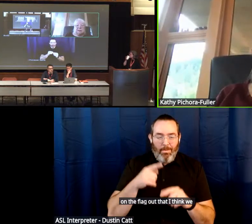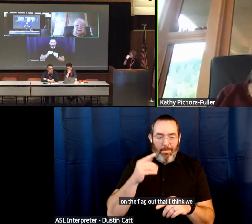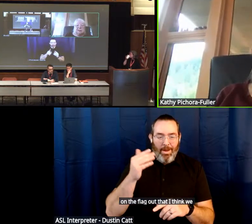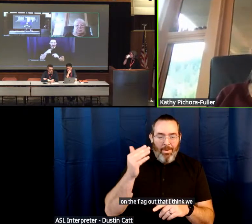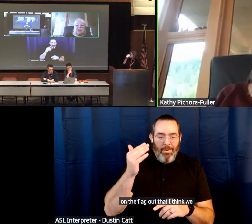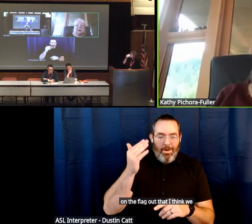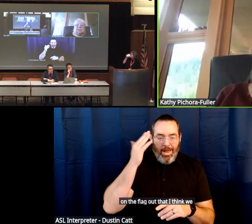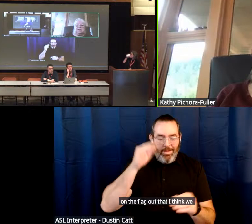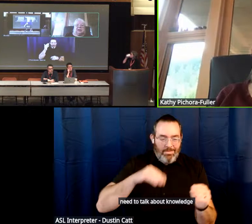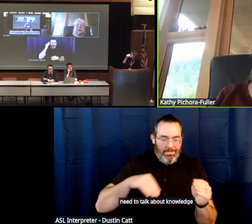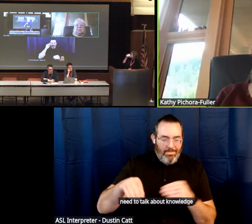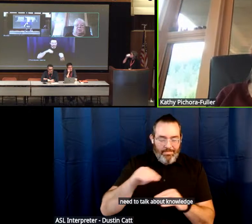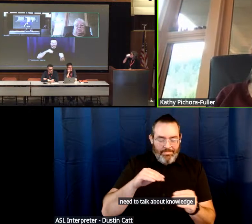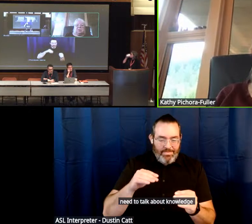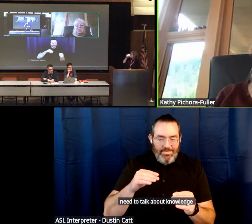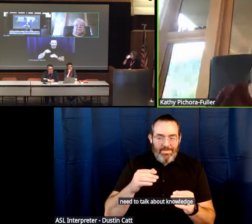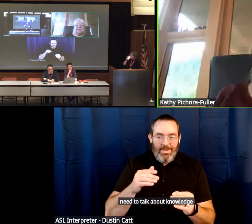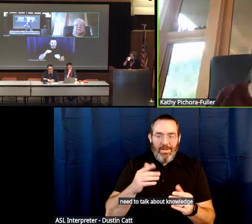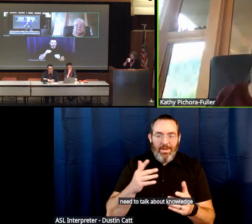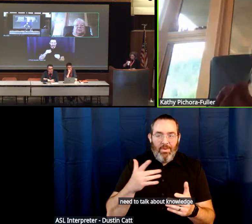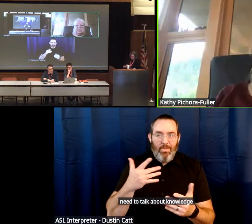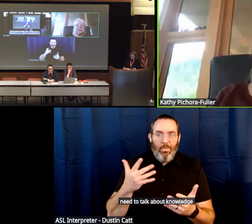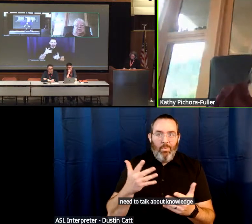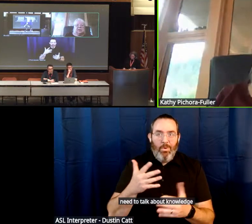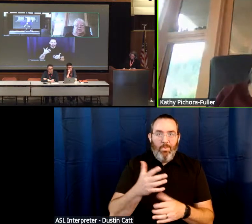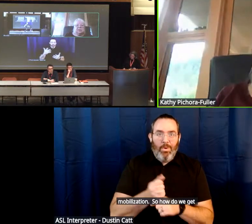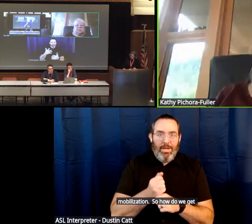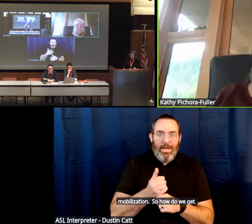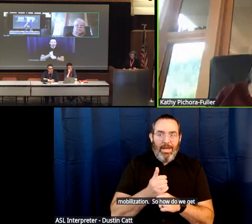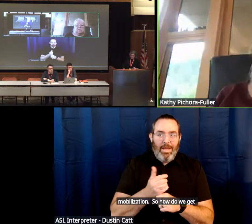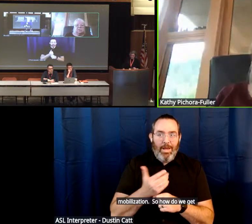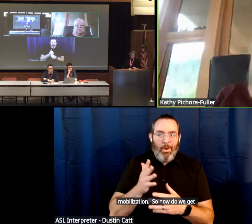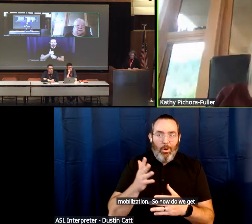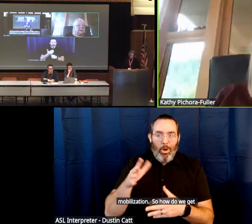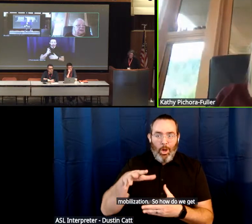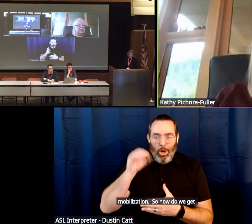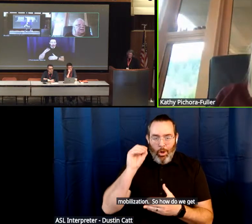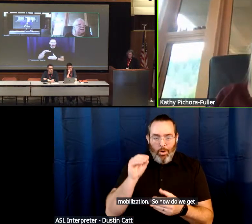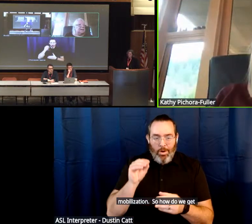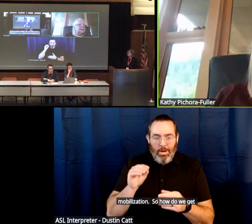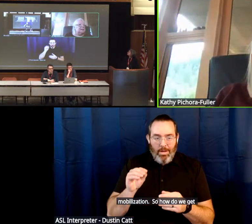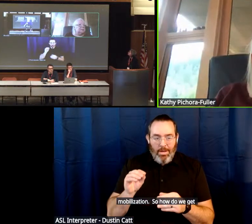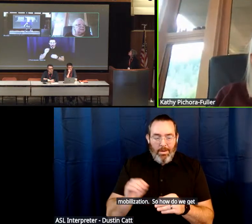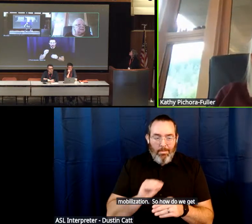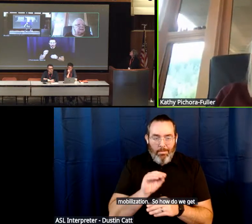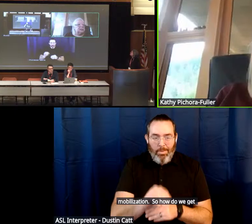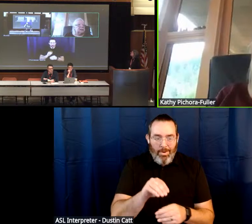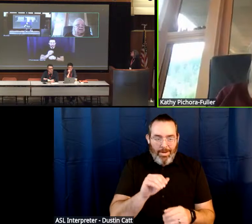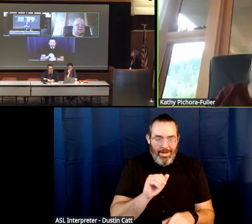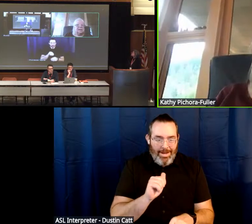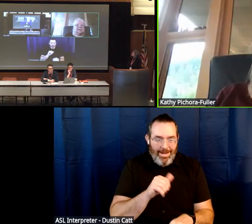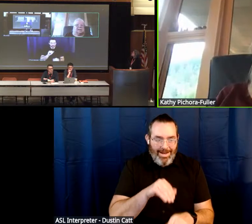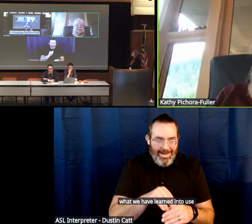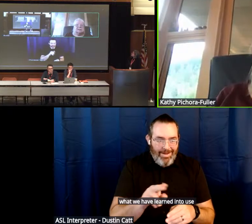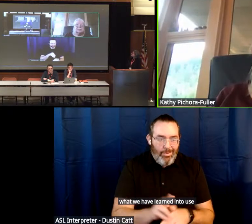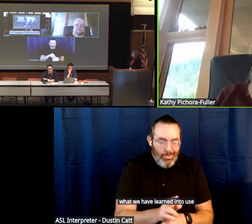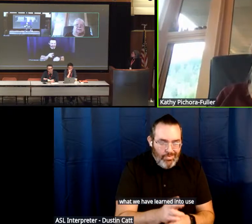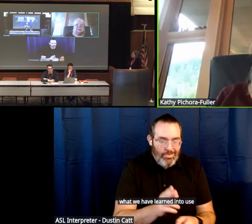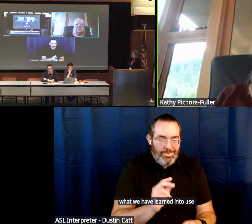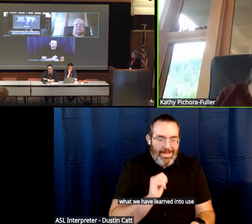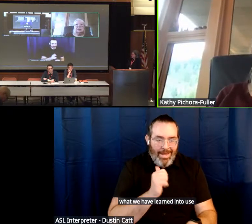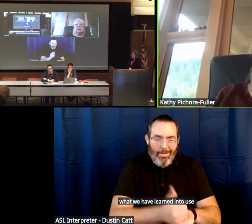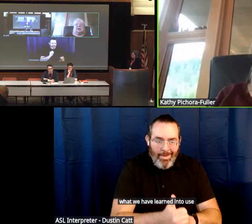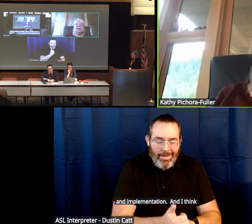So how do we get what we have learned into use and implementation? And I think there's